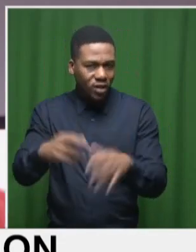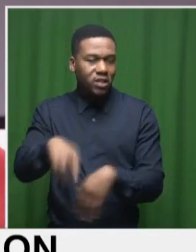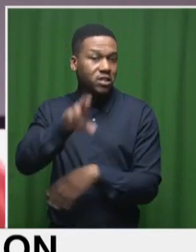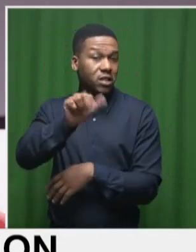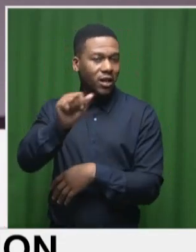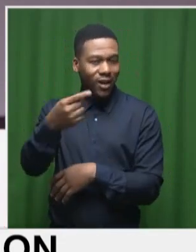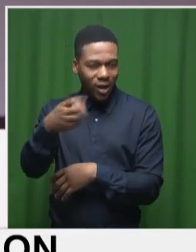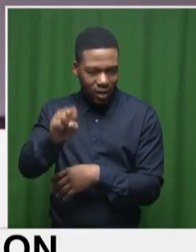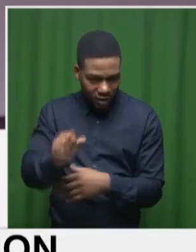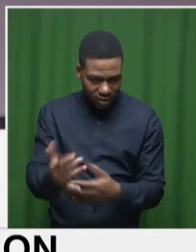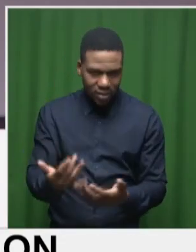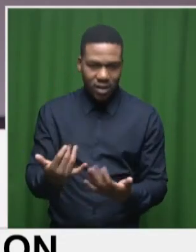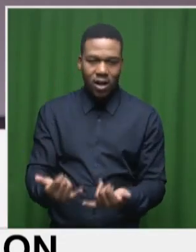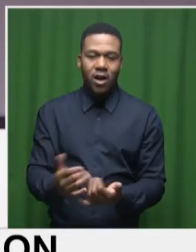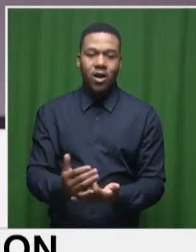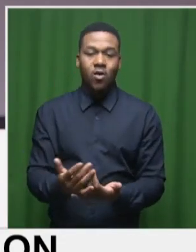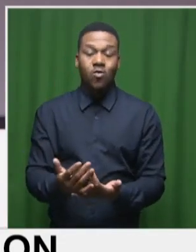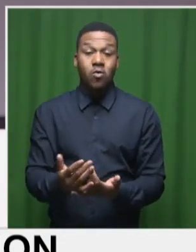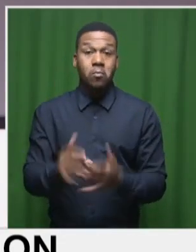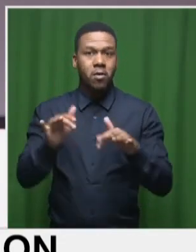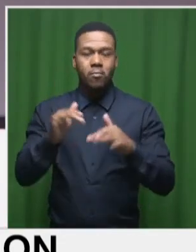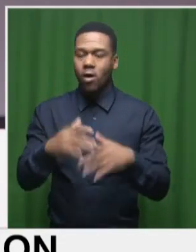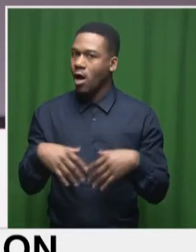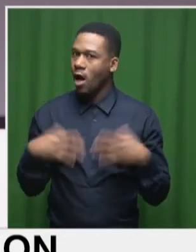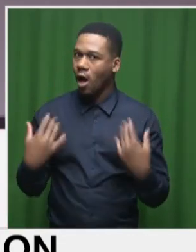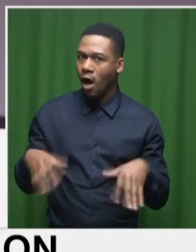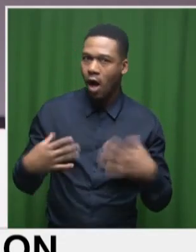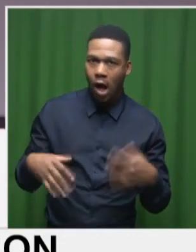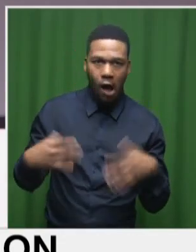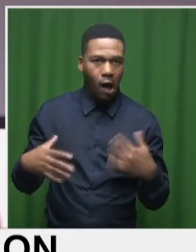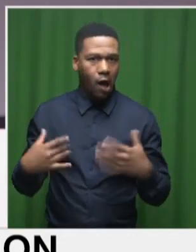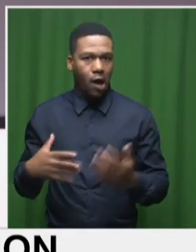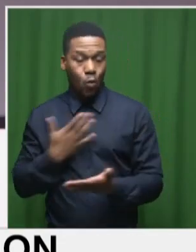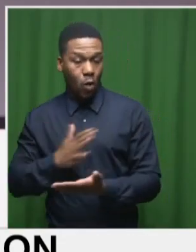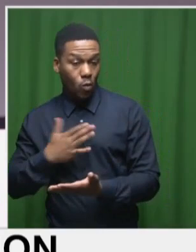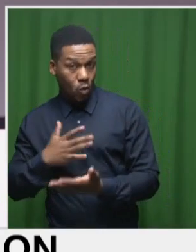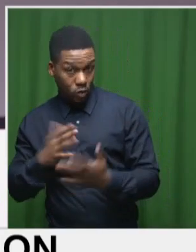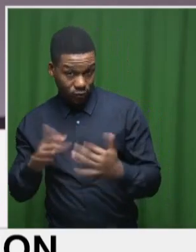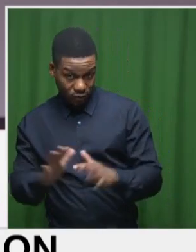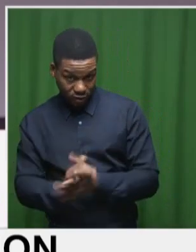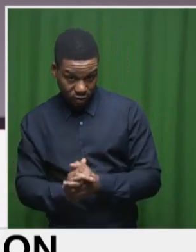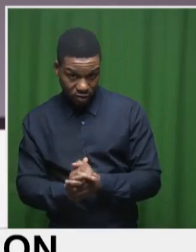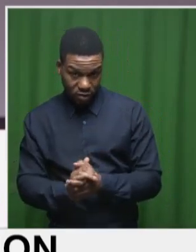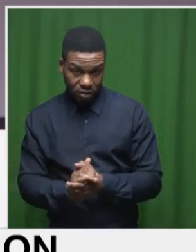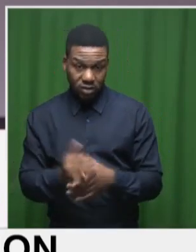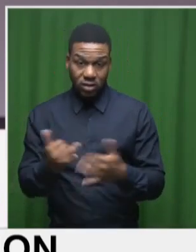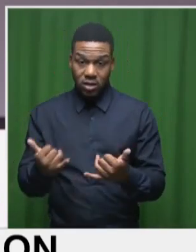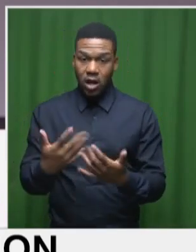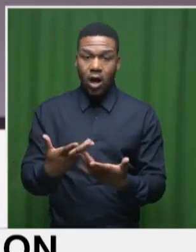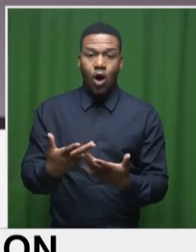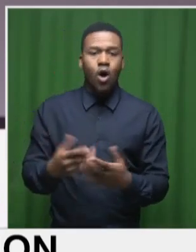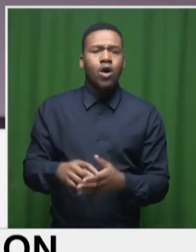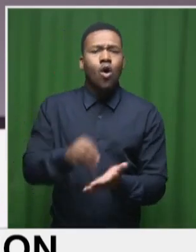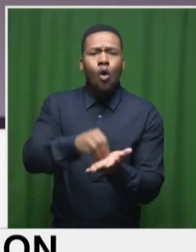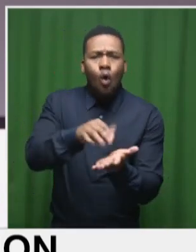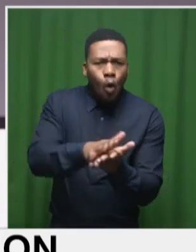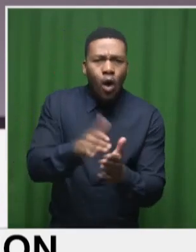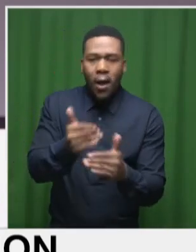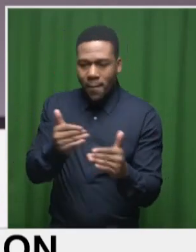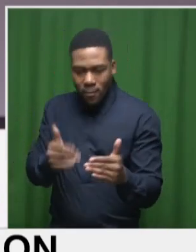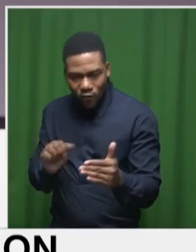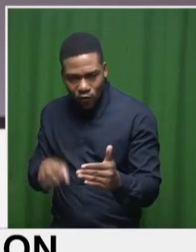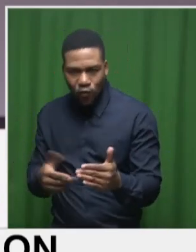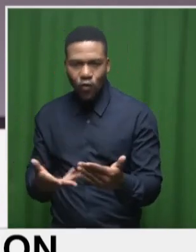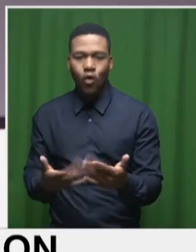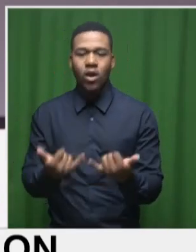to this now, where it's not even officially out. We just said, okay, we're open to pre-orders, but the pre-orders are doing great. We're